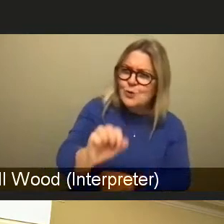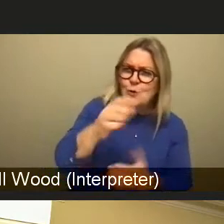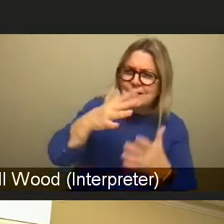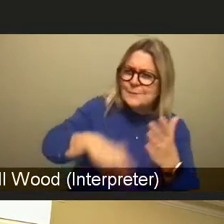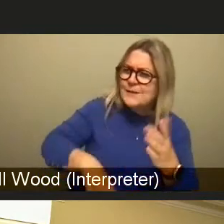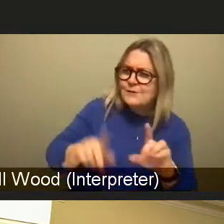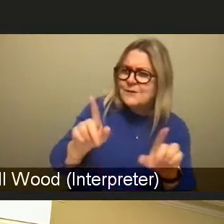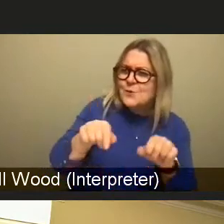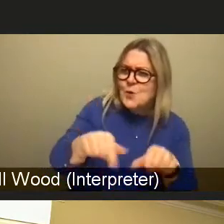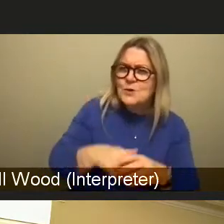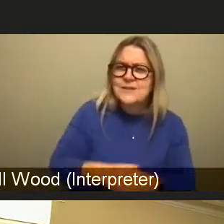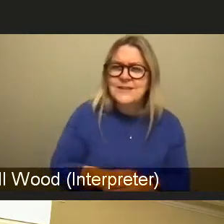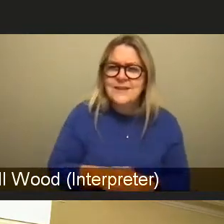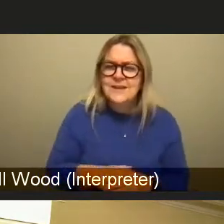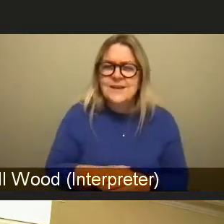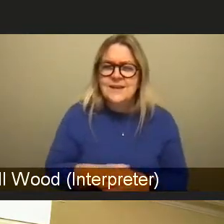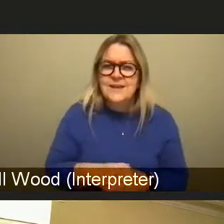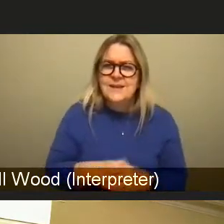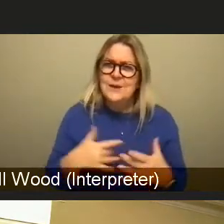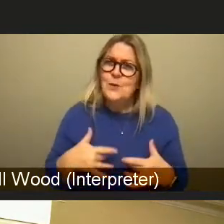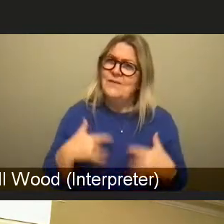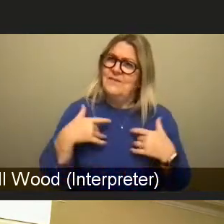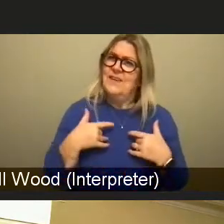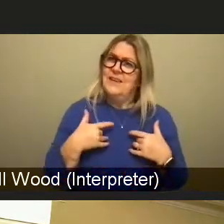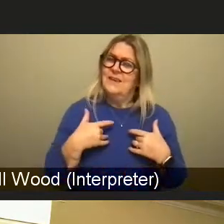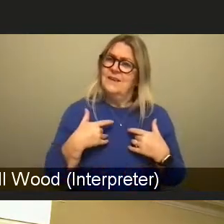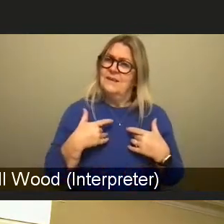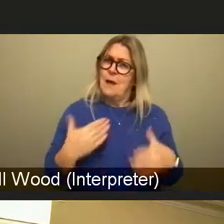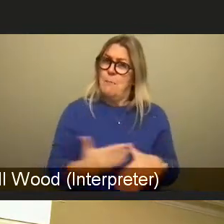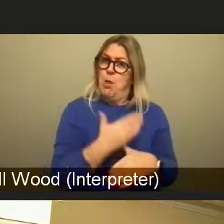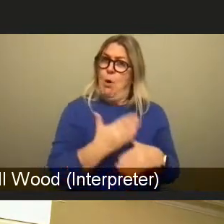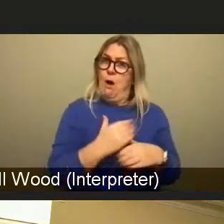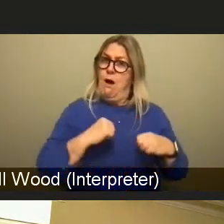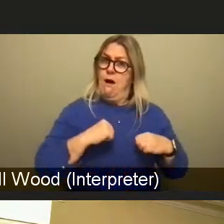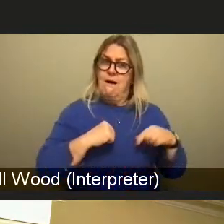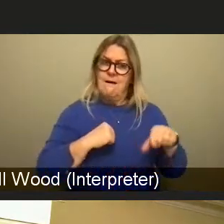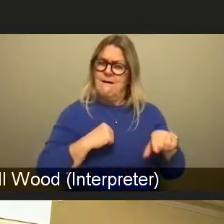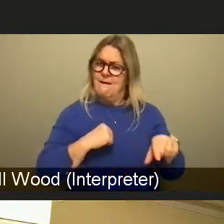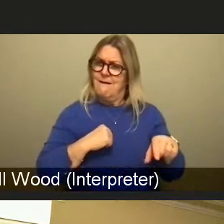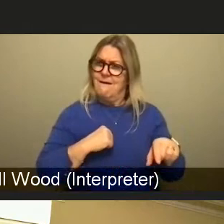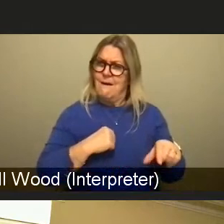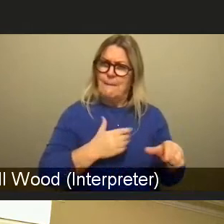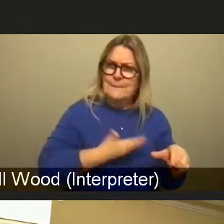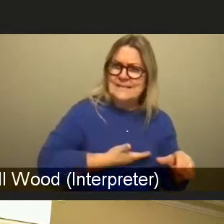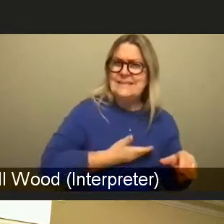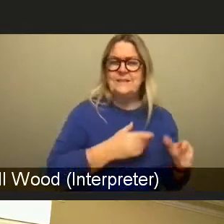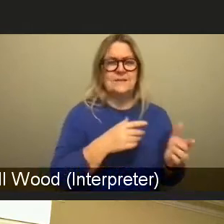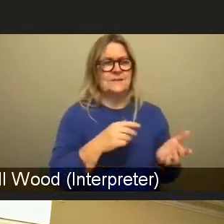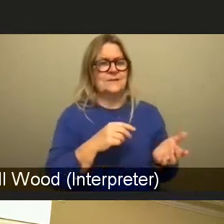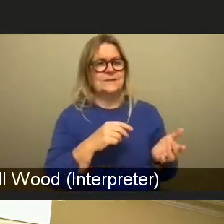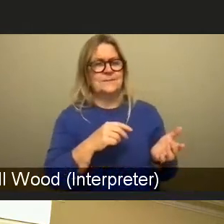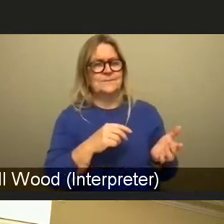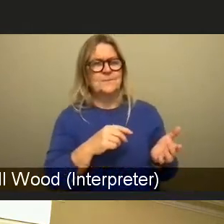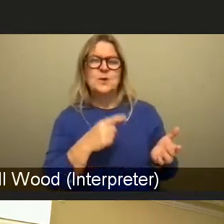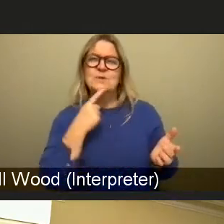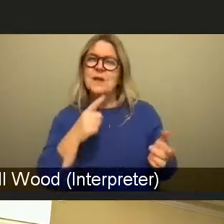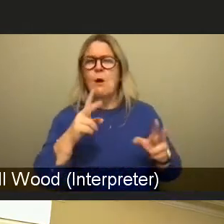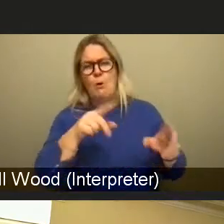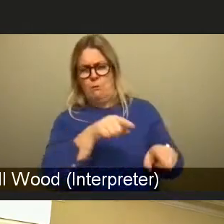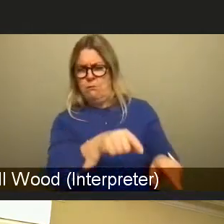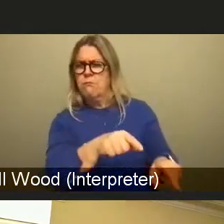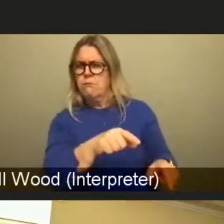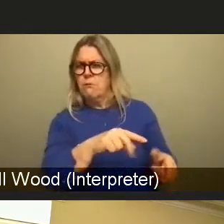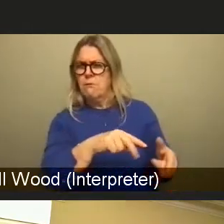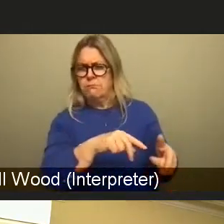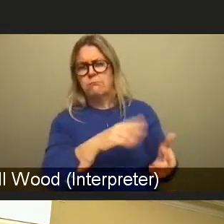what you think an employer to you is when we say they're disability inclusive. Well, I think